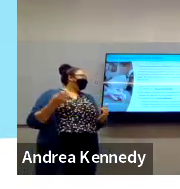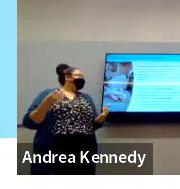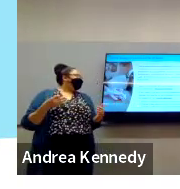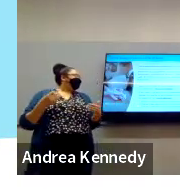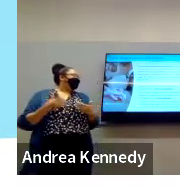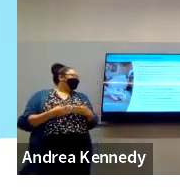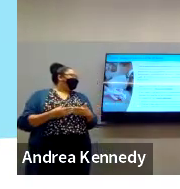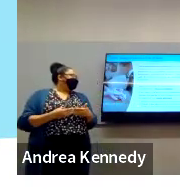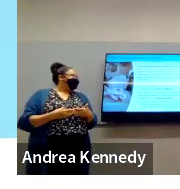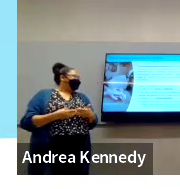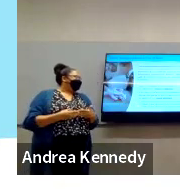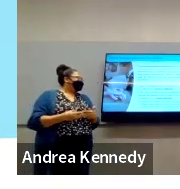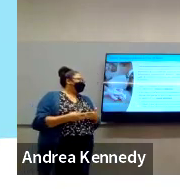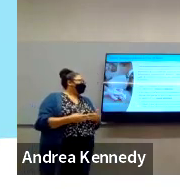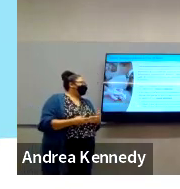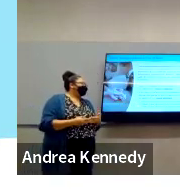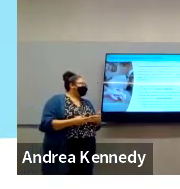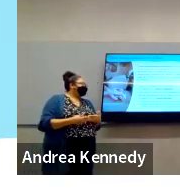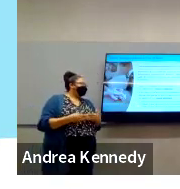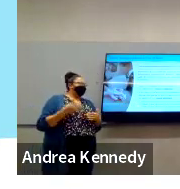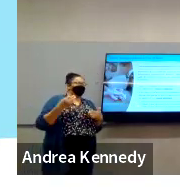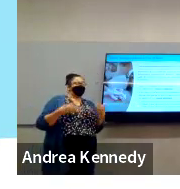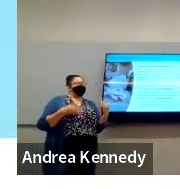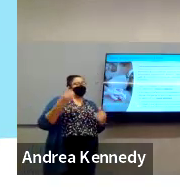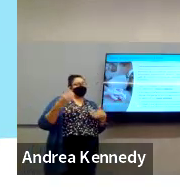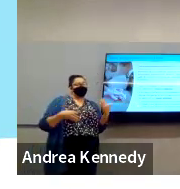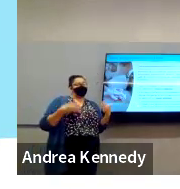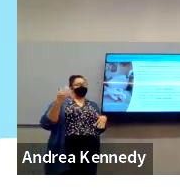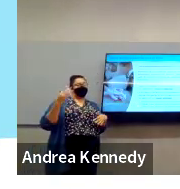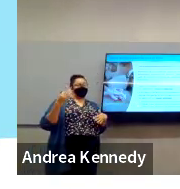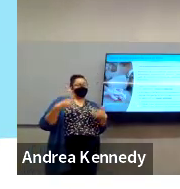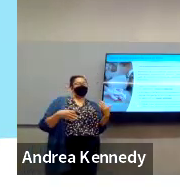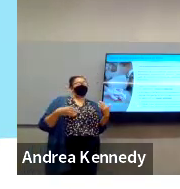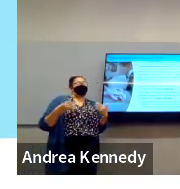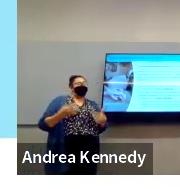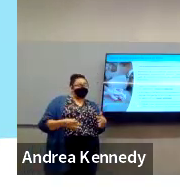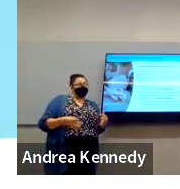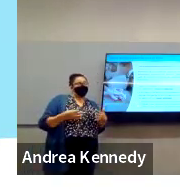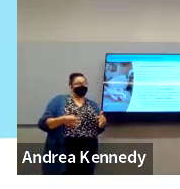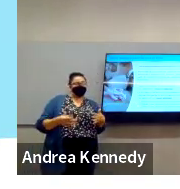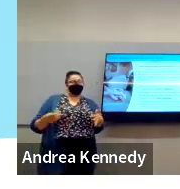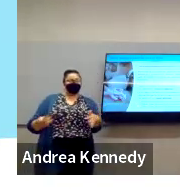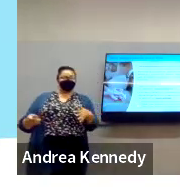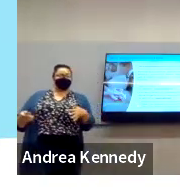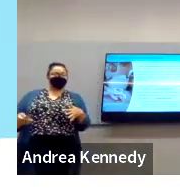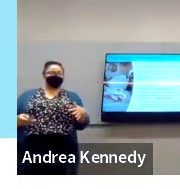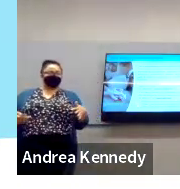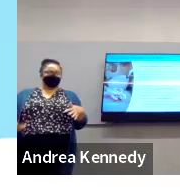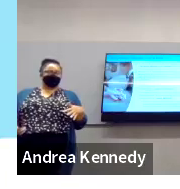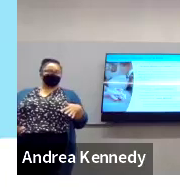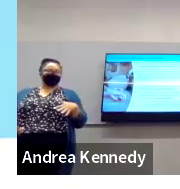the city, we'll review that and determine if it actually should be an upward or downward adjustment of